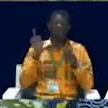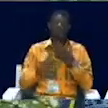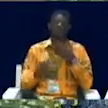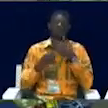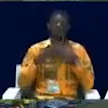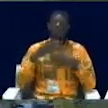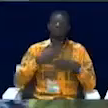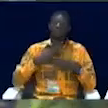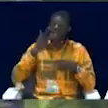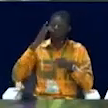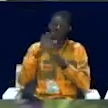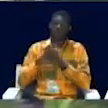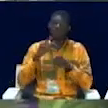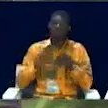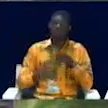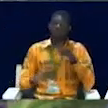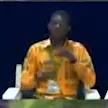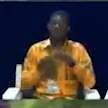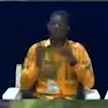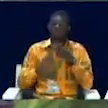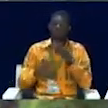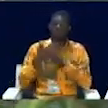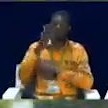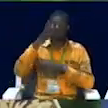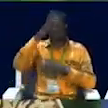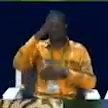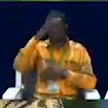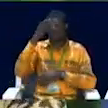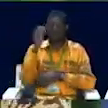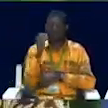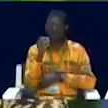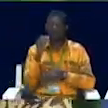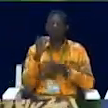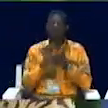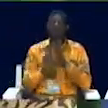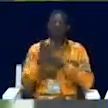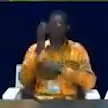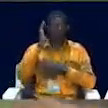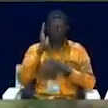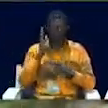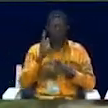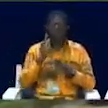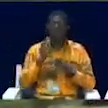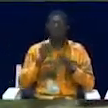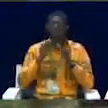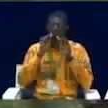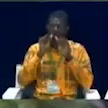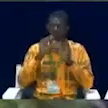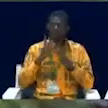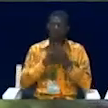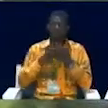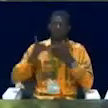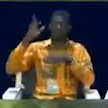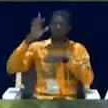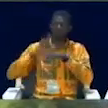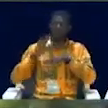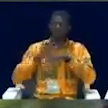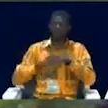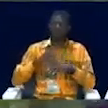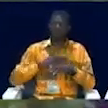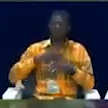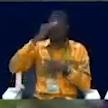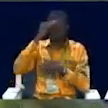my pledge. And to ask the God of the EA Adeboye, that God to place his divine touch on my